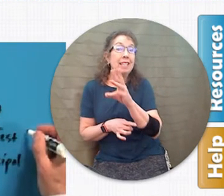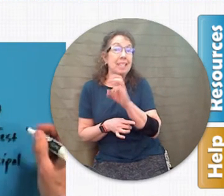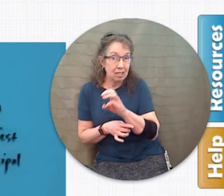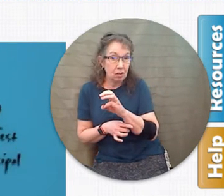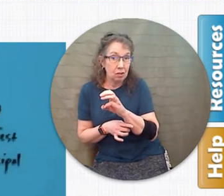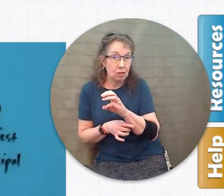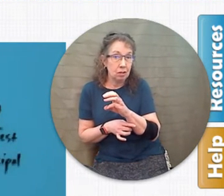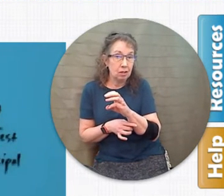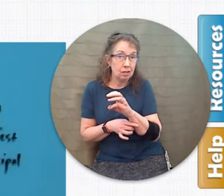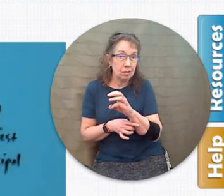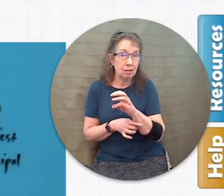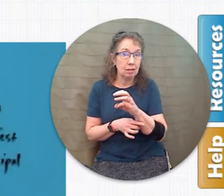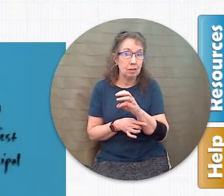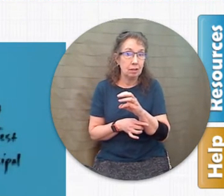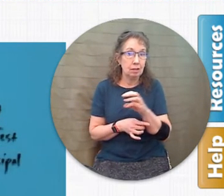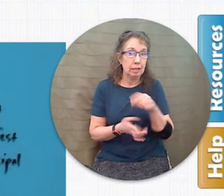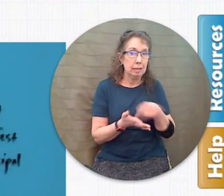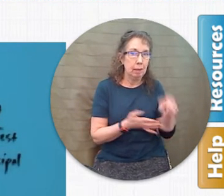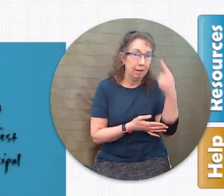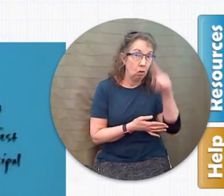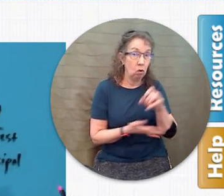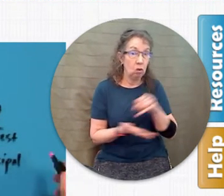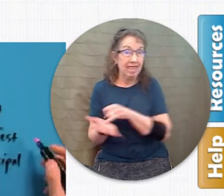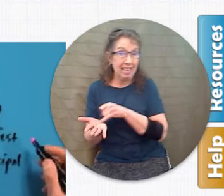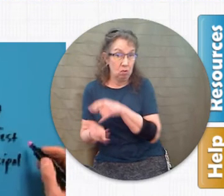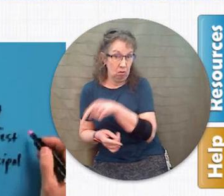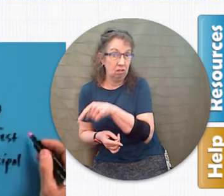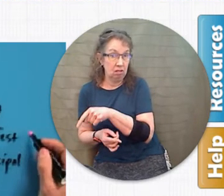interest. So let me use a different color here.